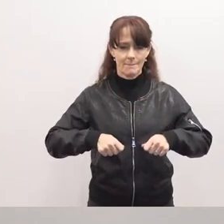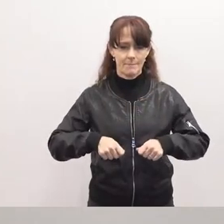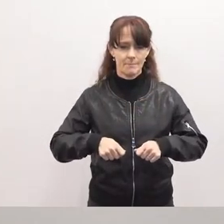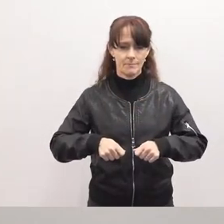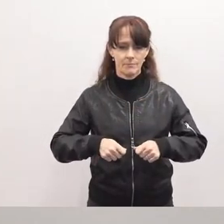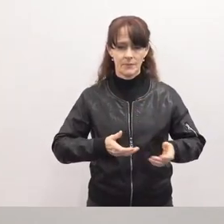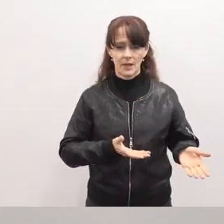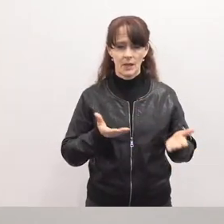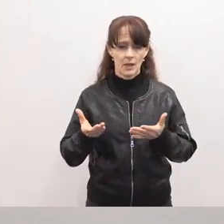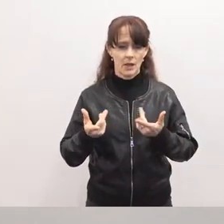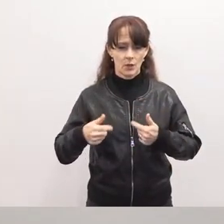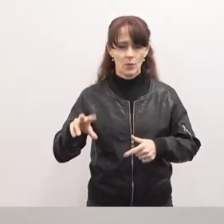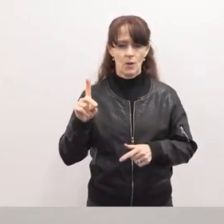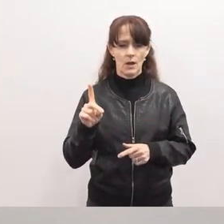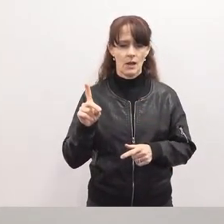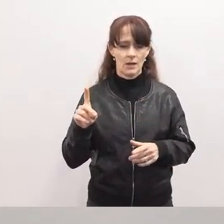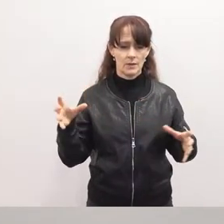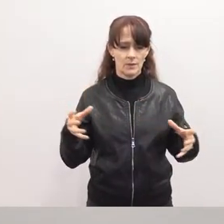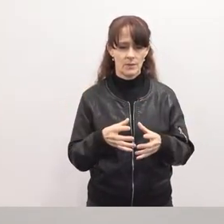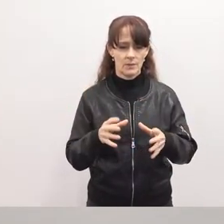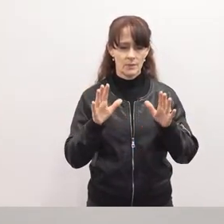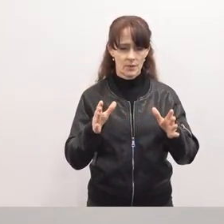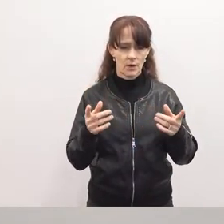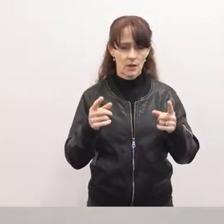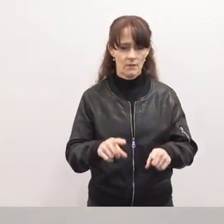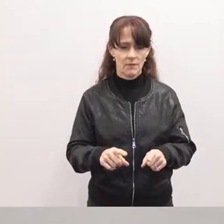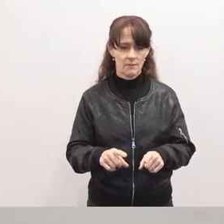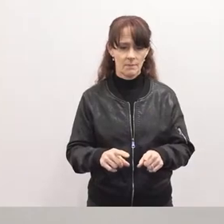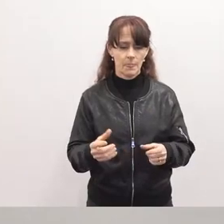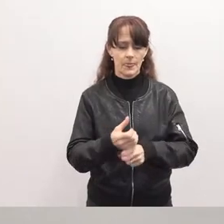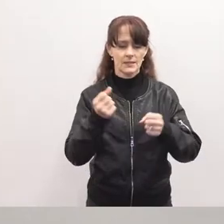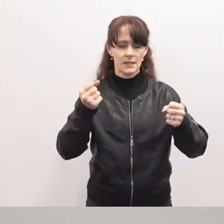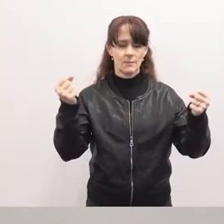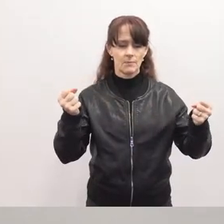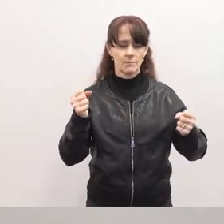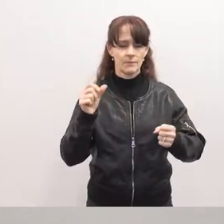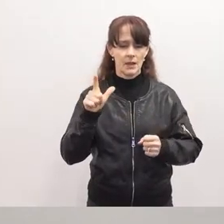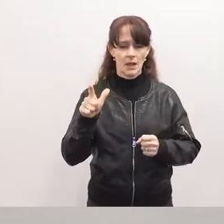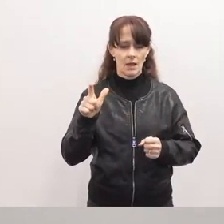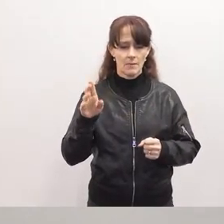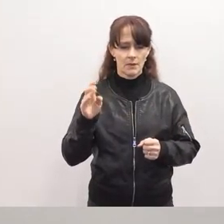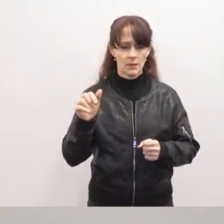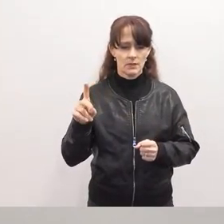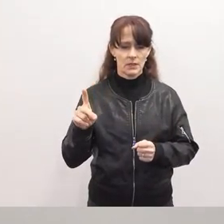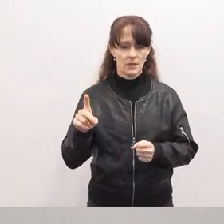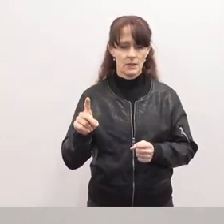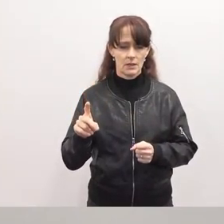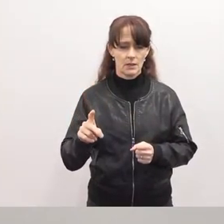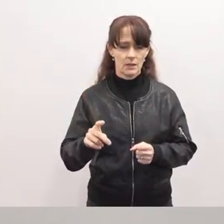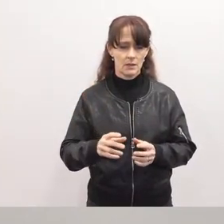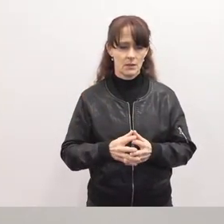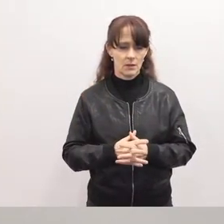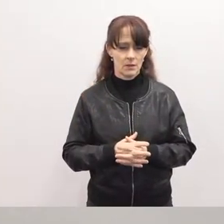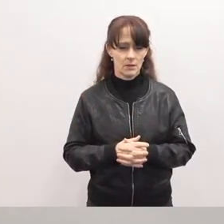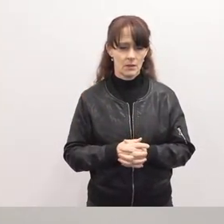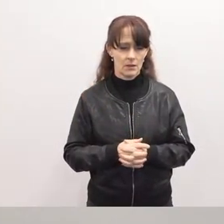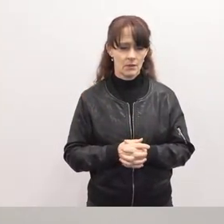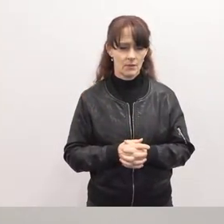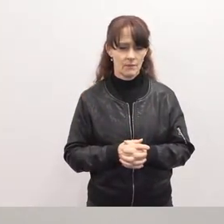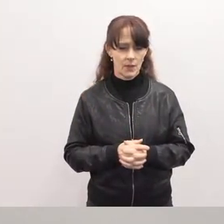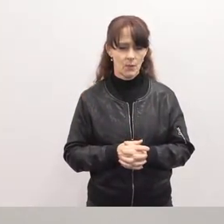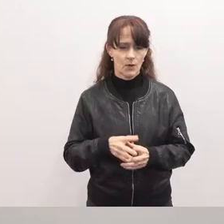everybody out to the quad, and it was a great event, a great celebration for Long Beach Unified. So I would like to adjourn in